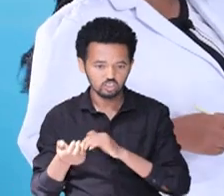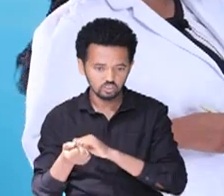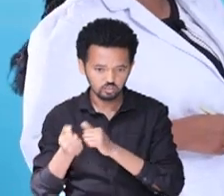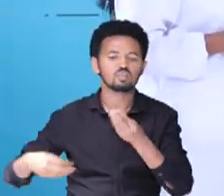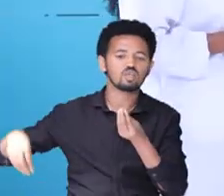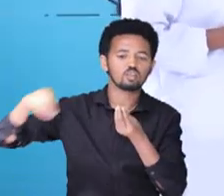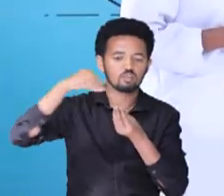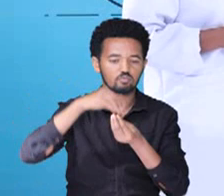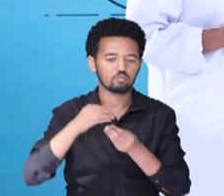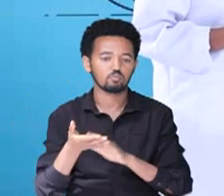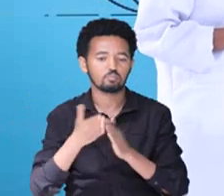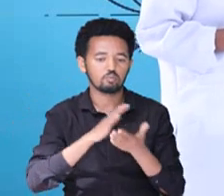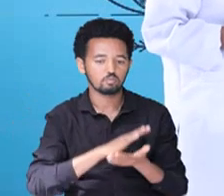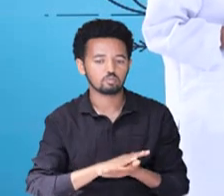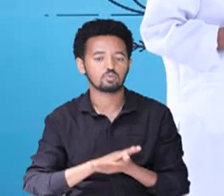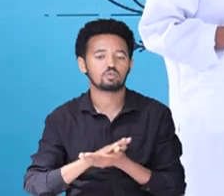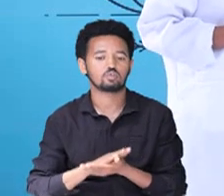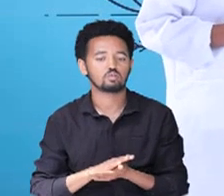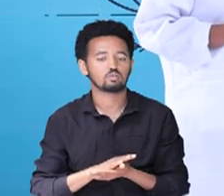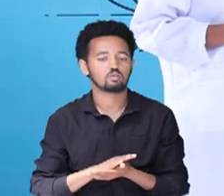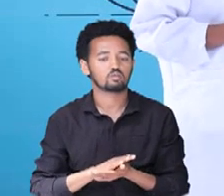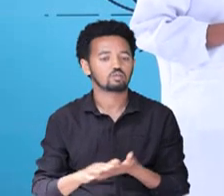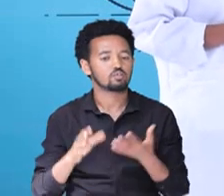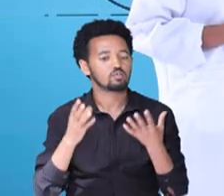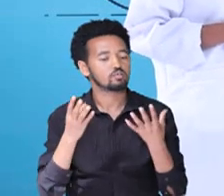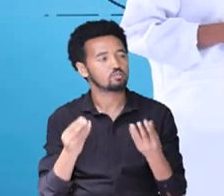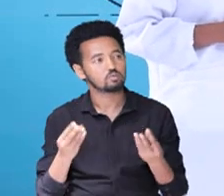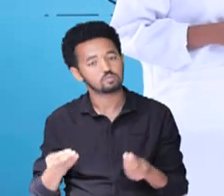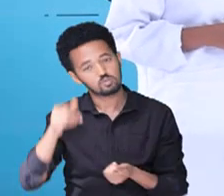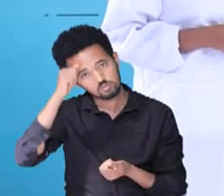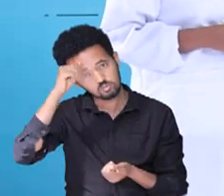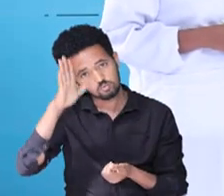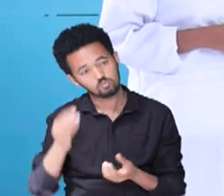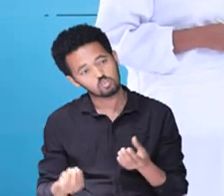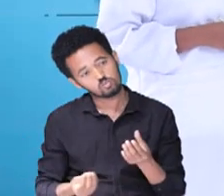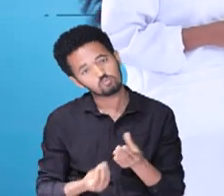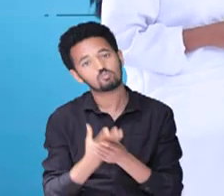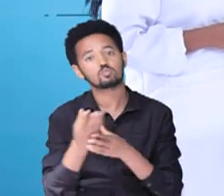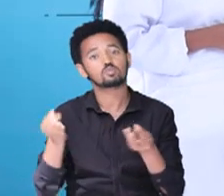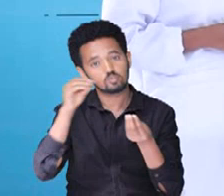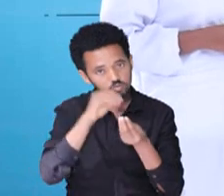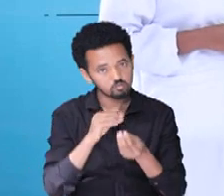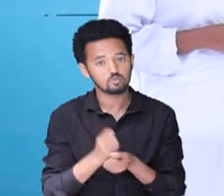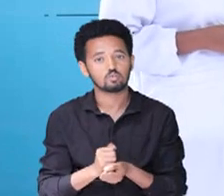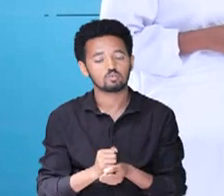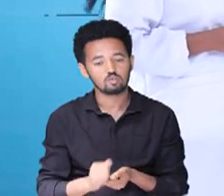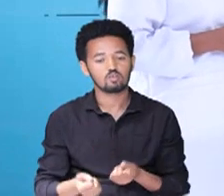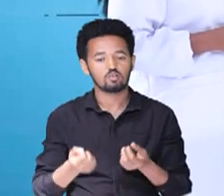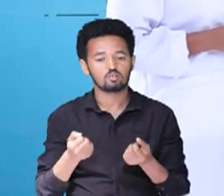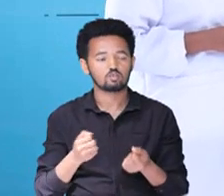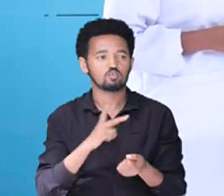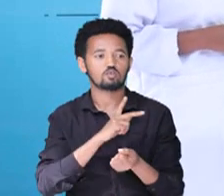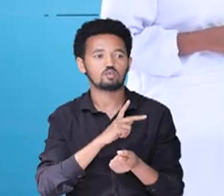over time, for a rational utilization of human and natural resource, and for